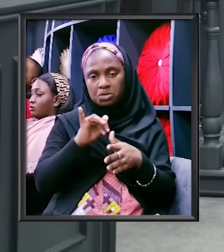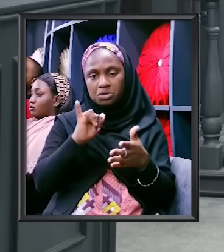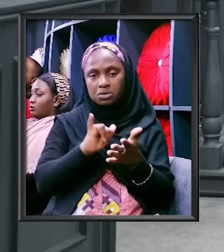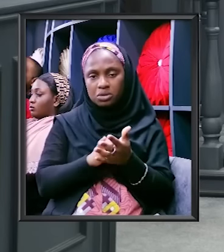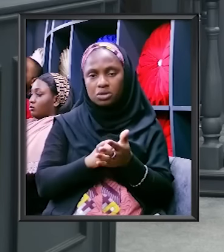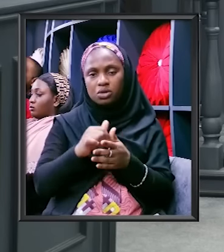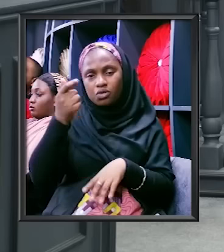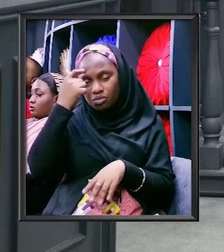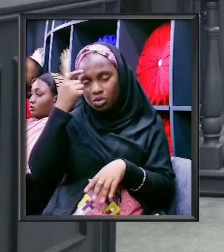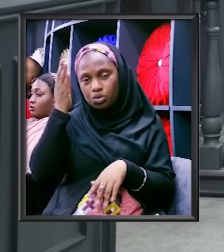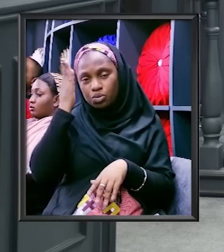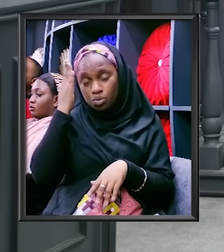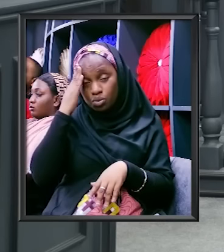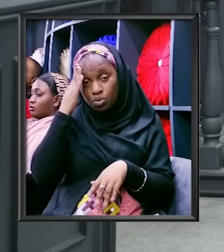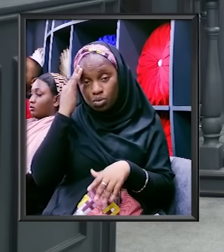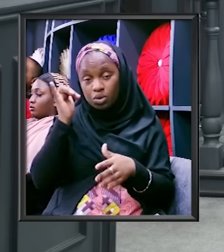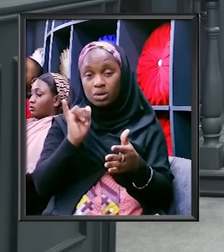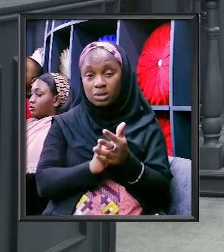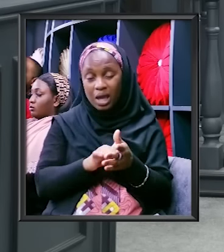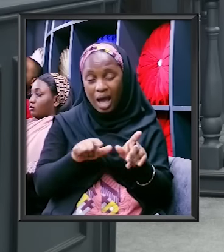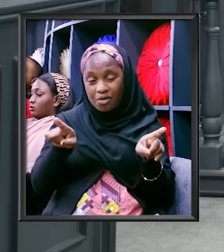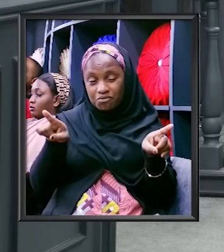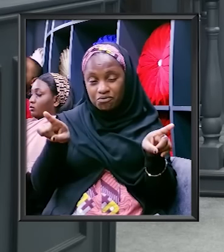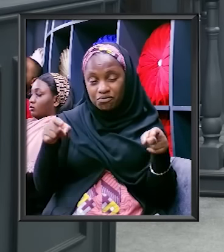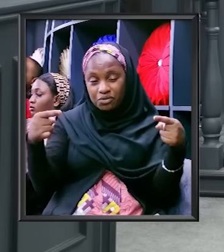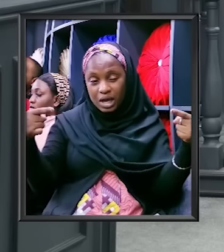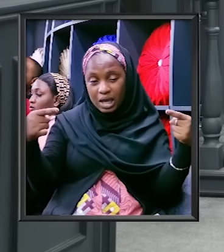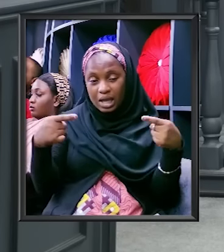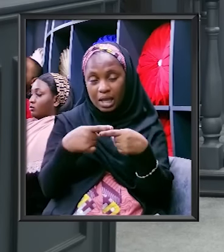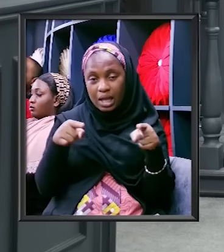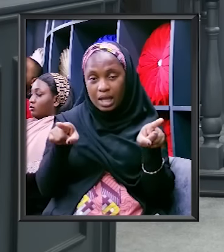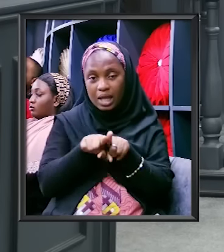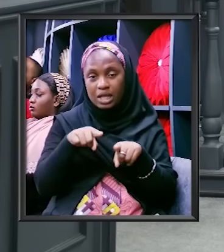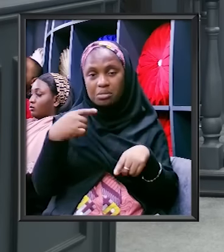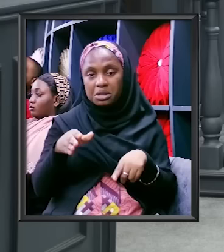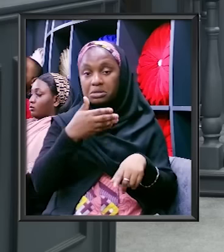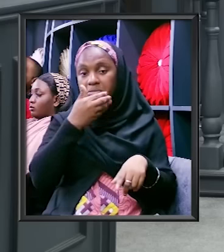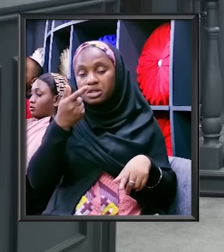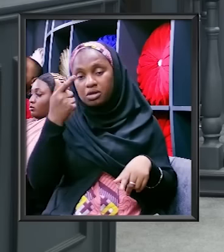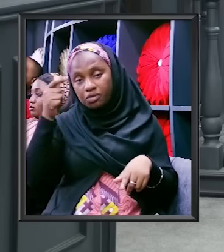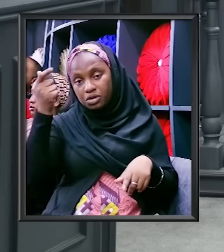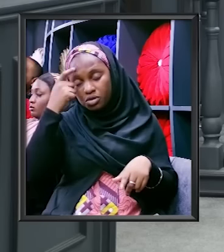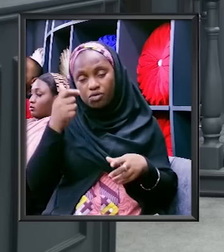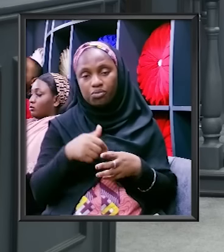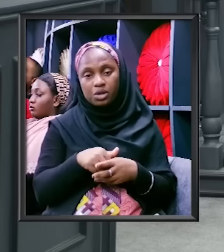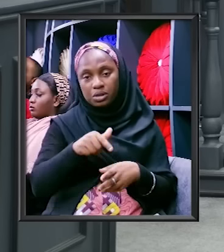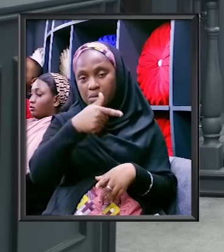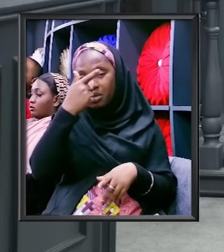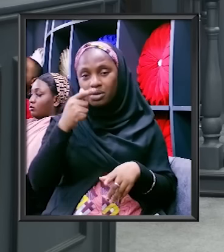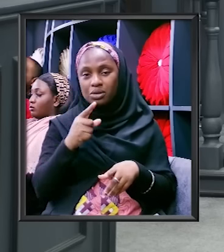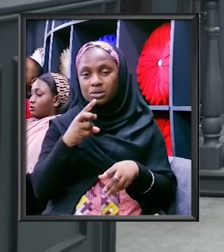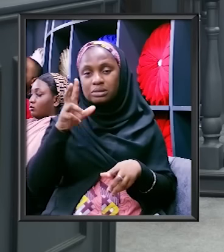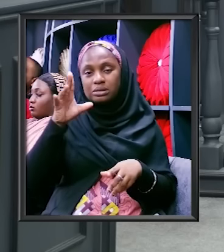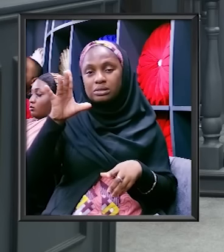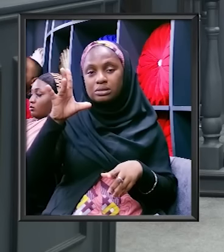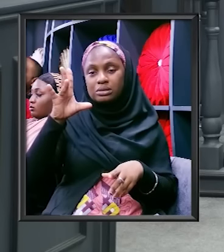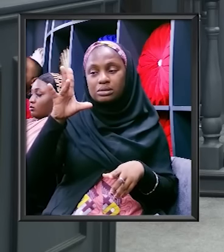realize say they get enemies within, the better for the government. Because 8 years be like